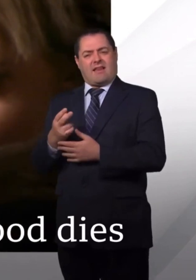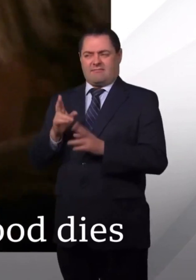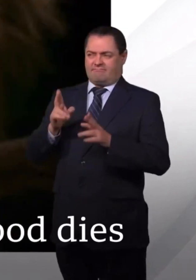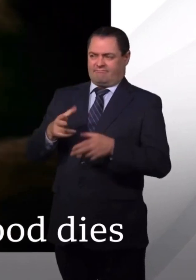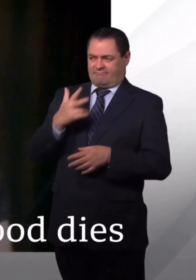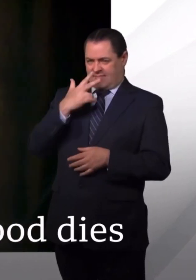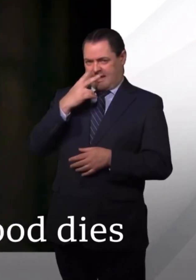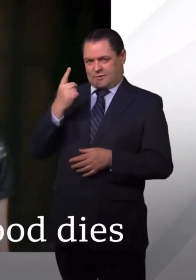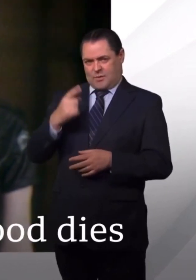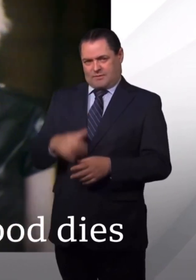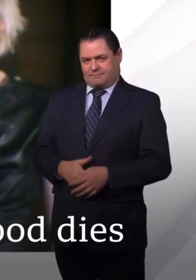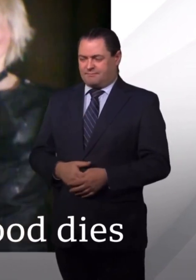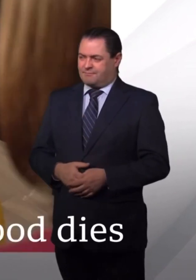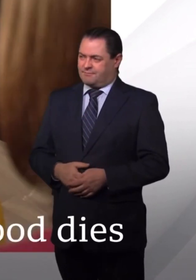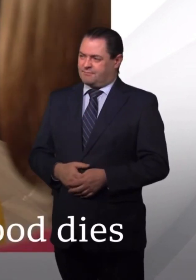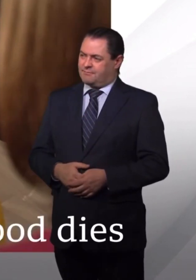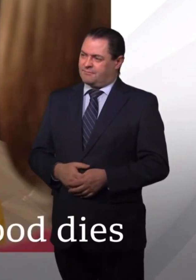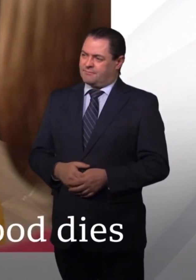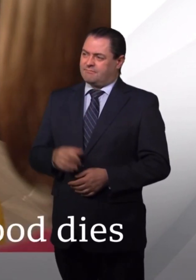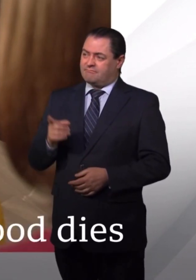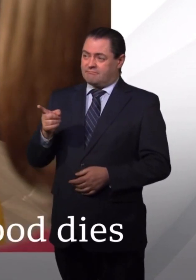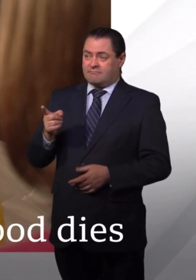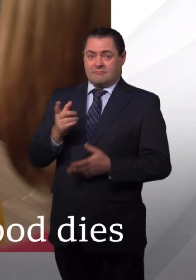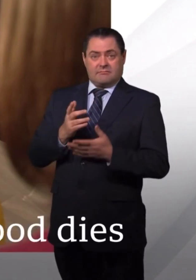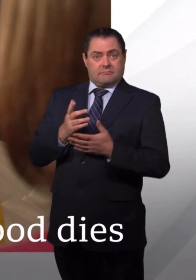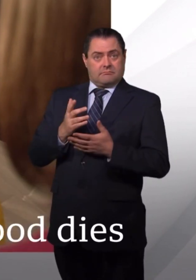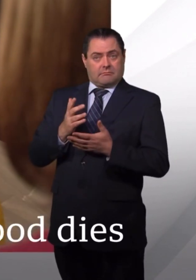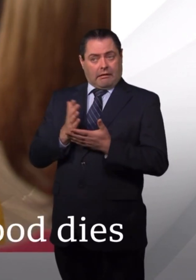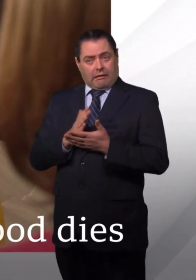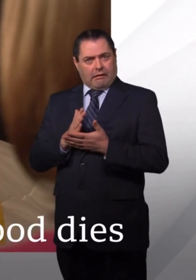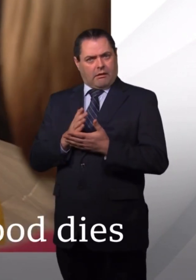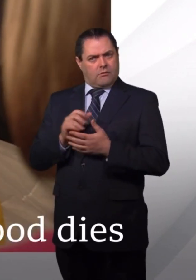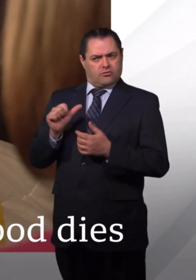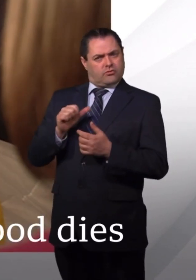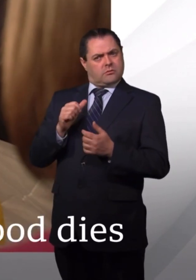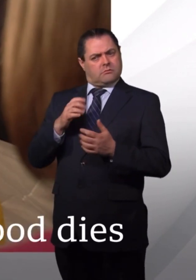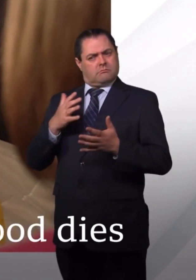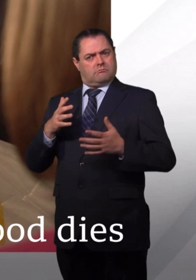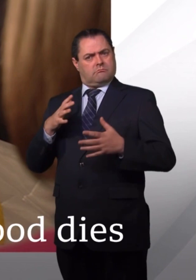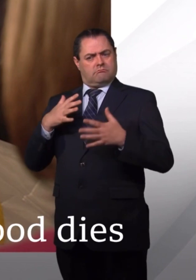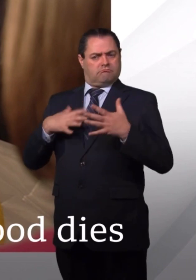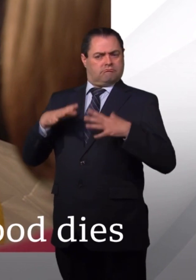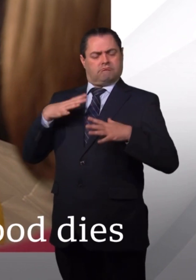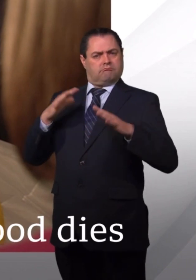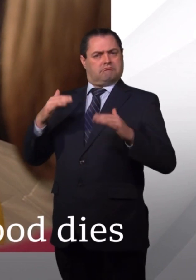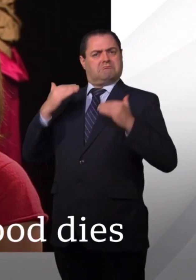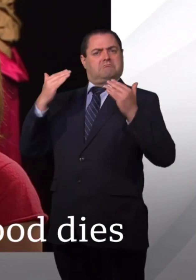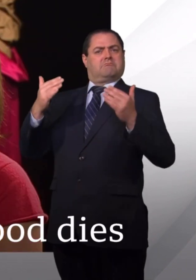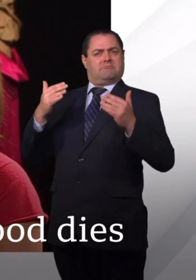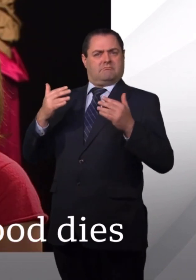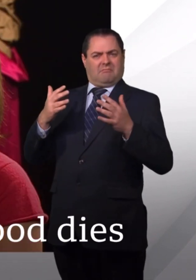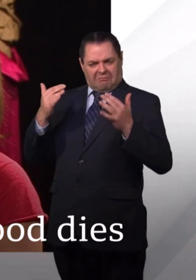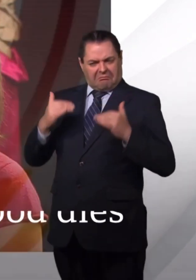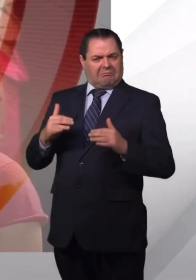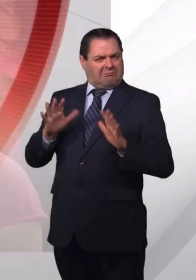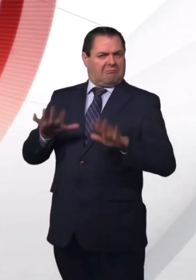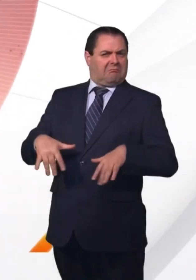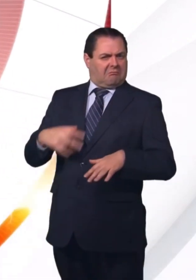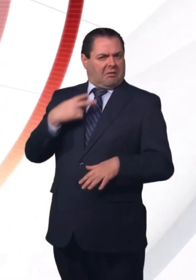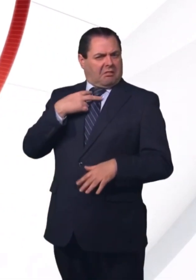on Thursday night. If in doubt, dress up. Don't ever dress down. You'll be so disappointed.